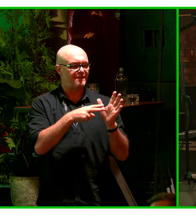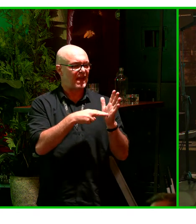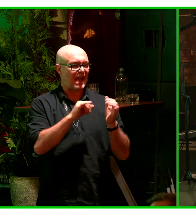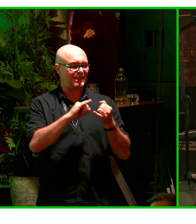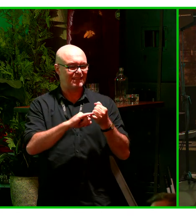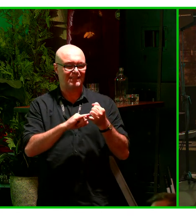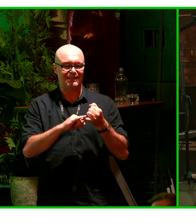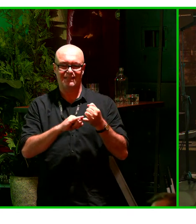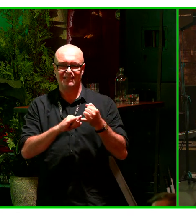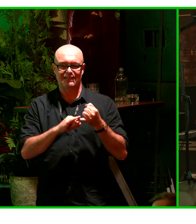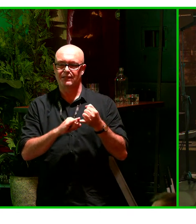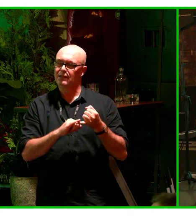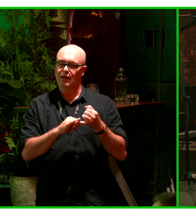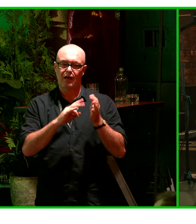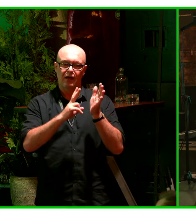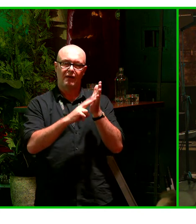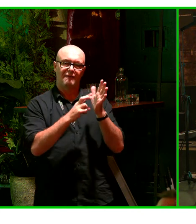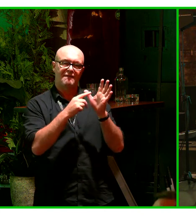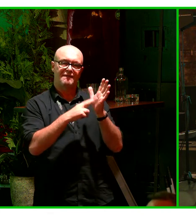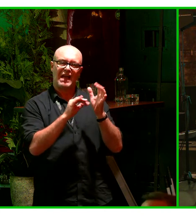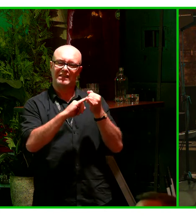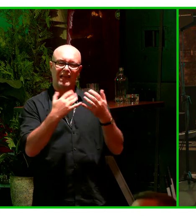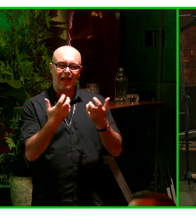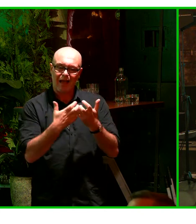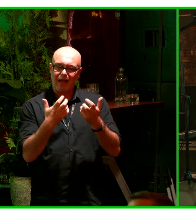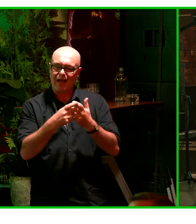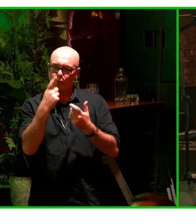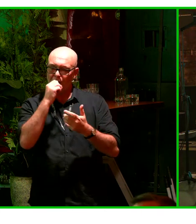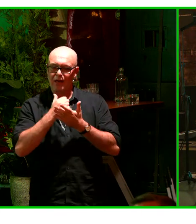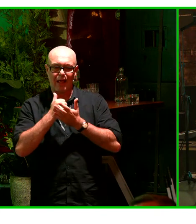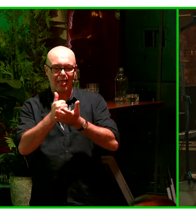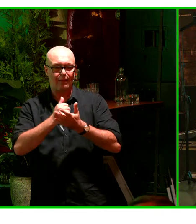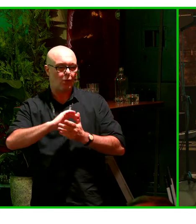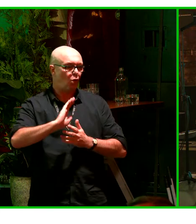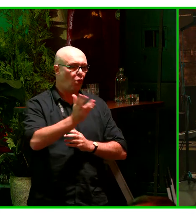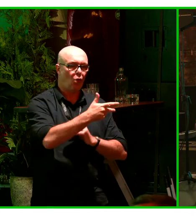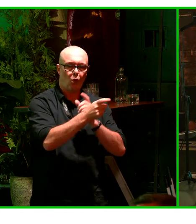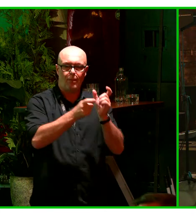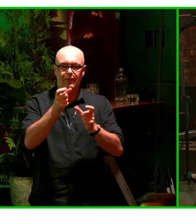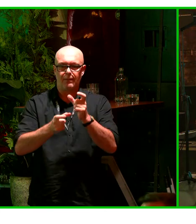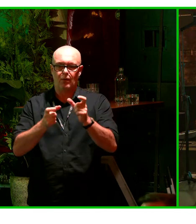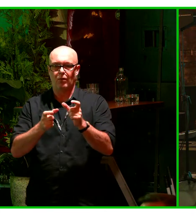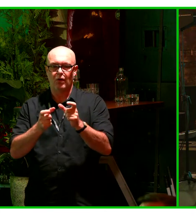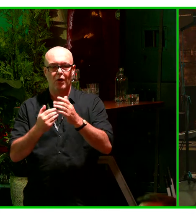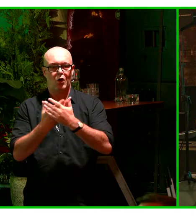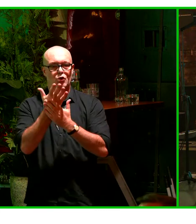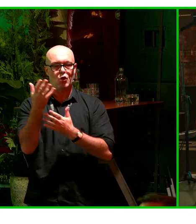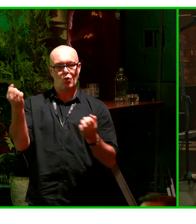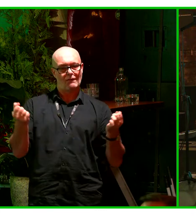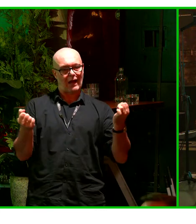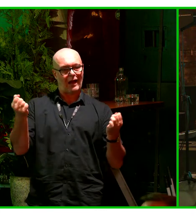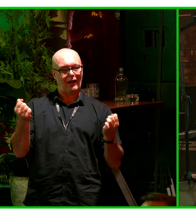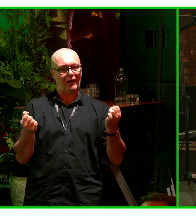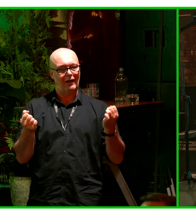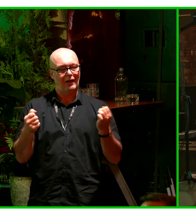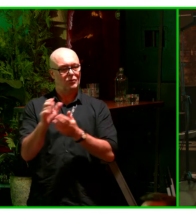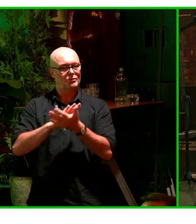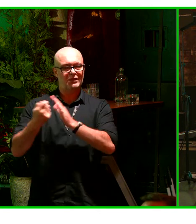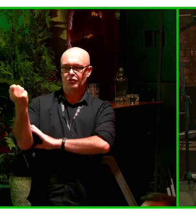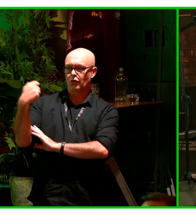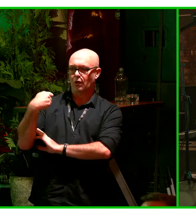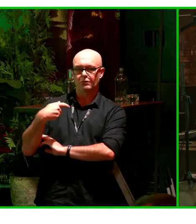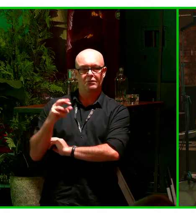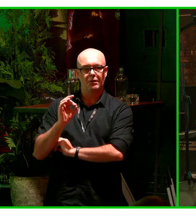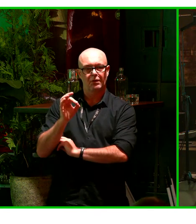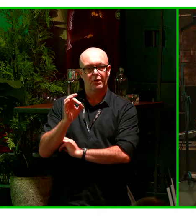that. How are we going to help everybody upgrade their van so that they don't face a charge? And if we can't